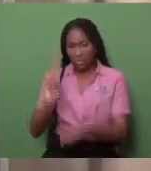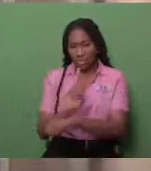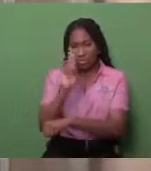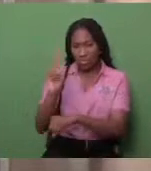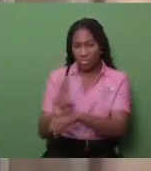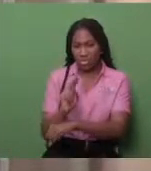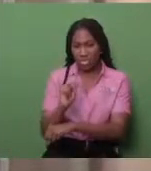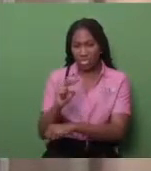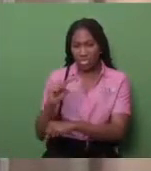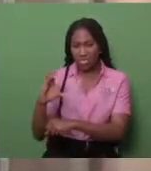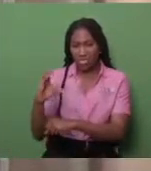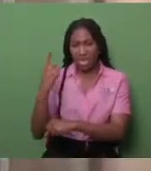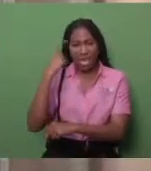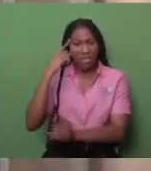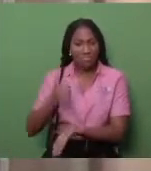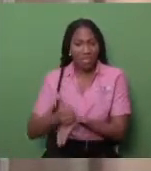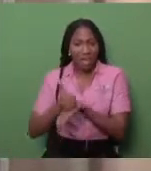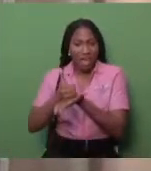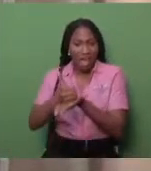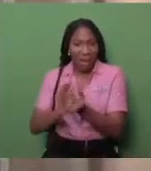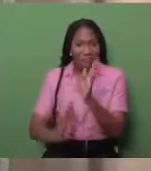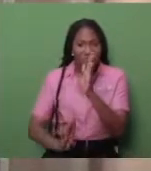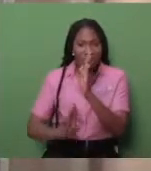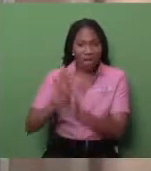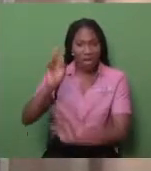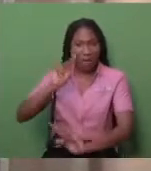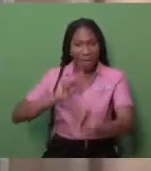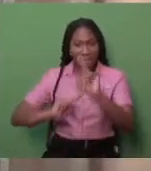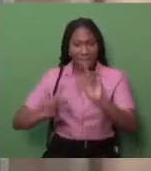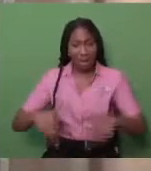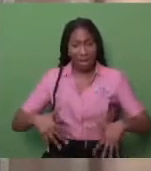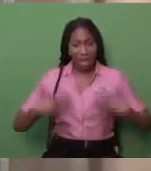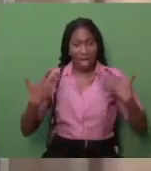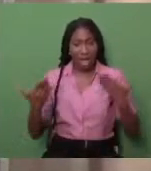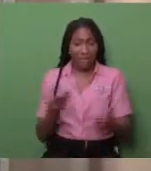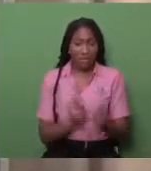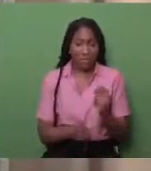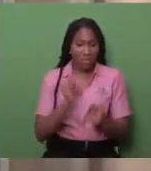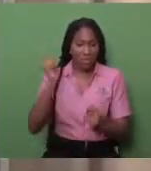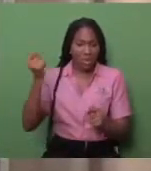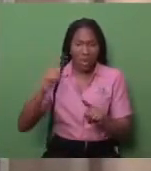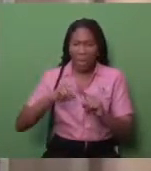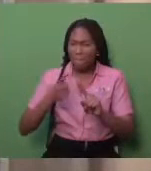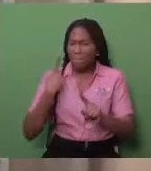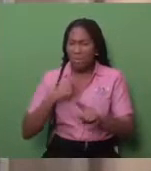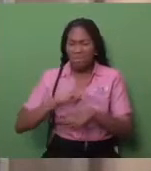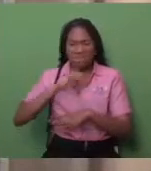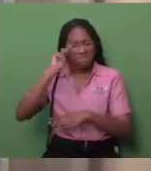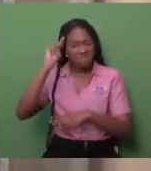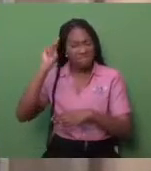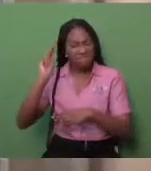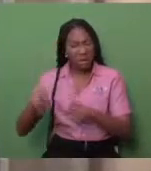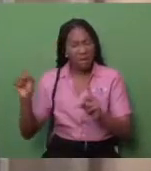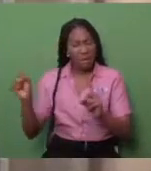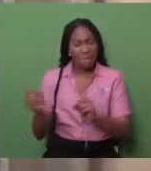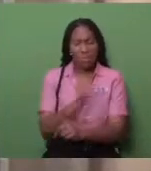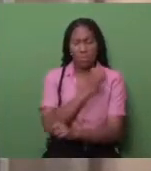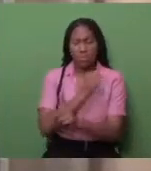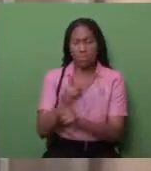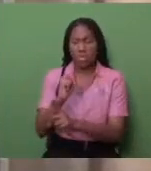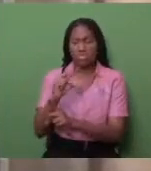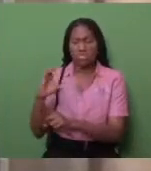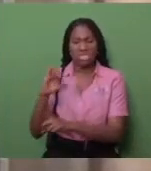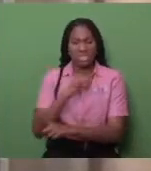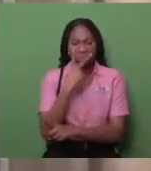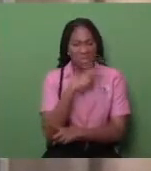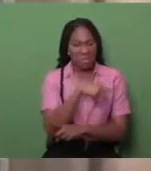the lives of people of this nation. But once did we ever abuse NGC, as we have been seeing in the last few